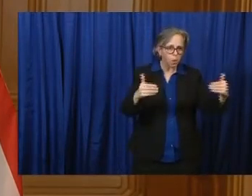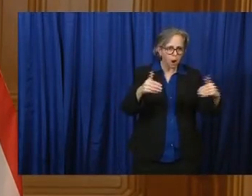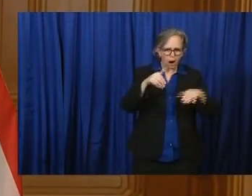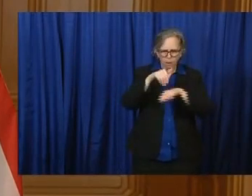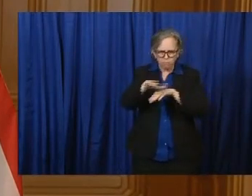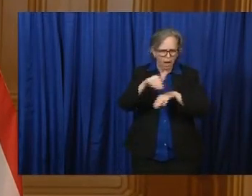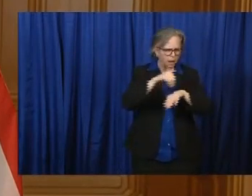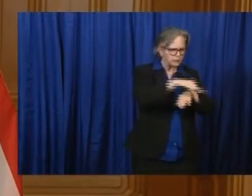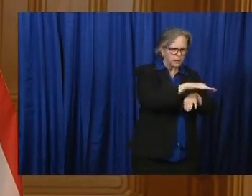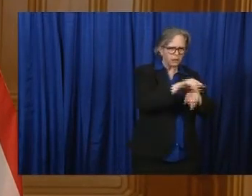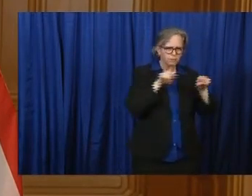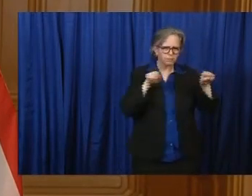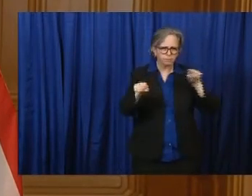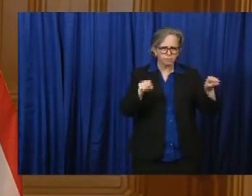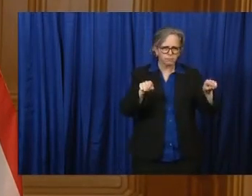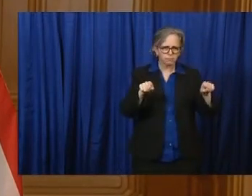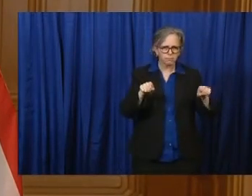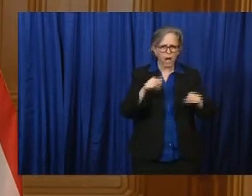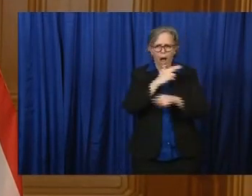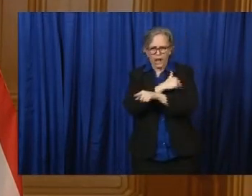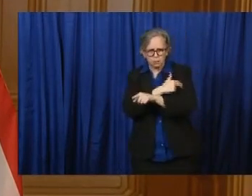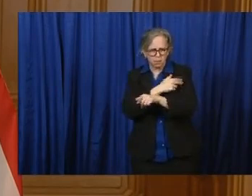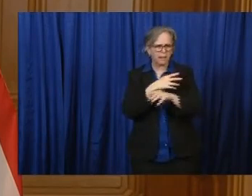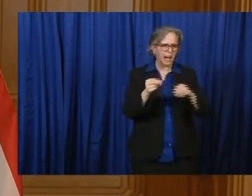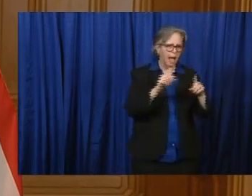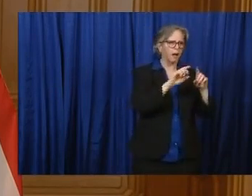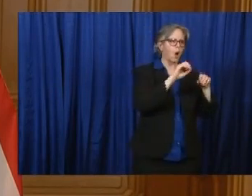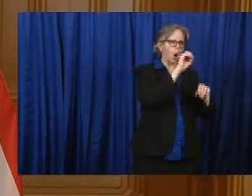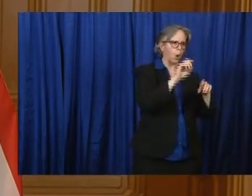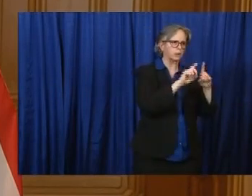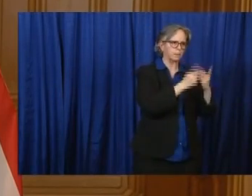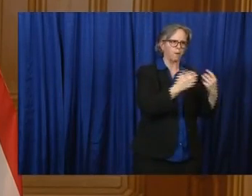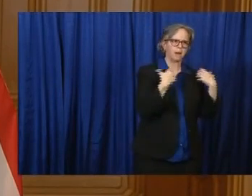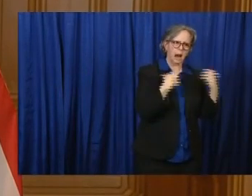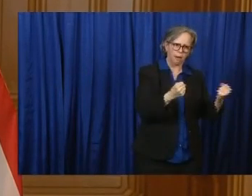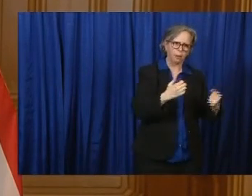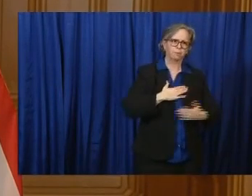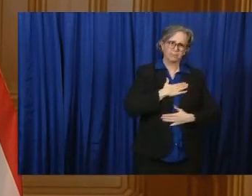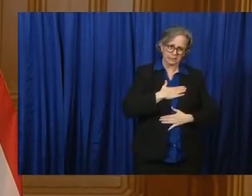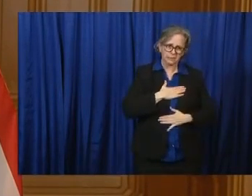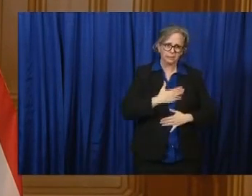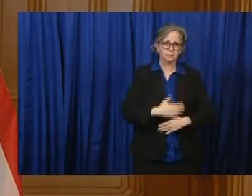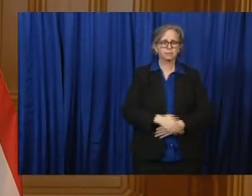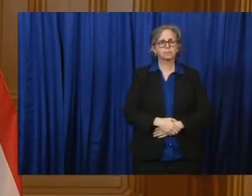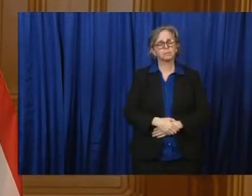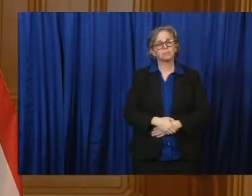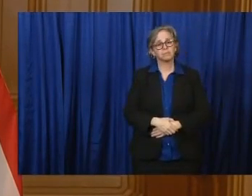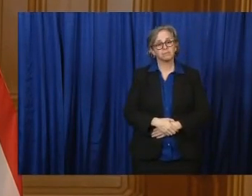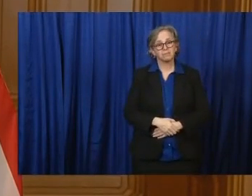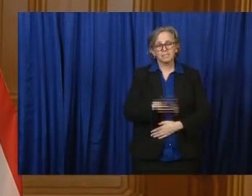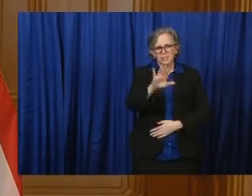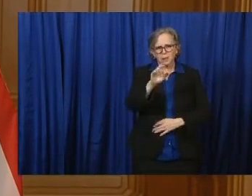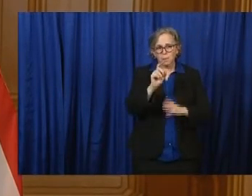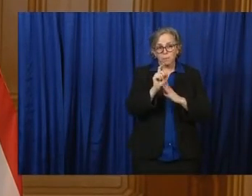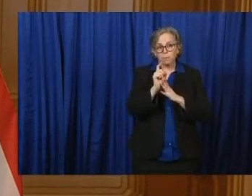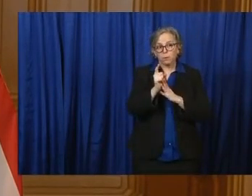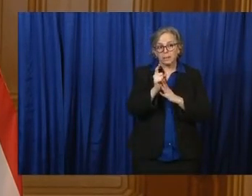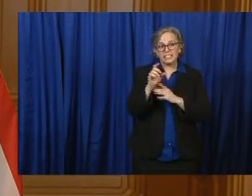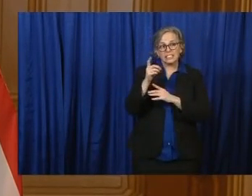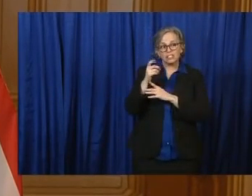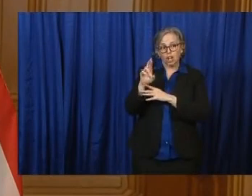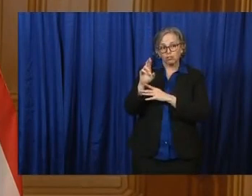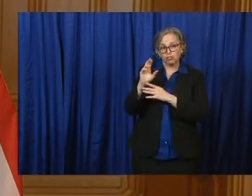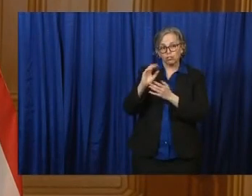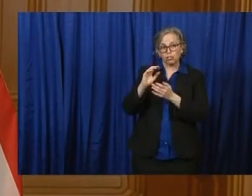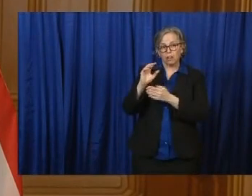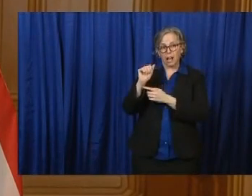do that. Dr. Acton will, in a moment, along with General Harris, give